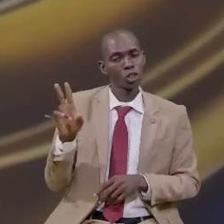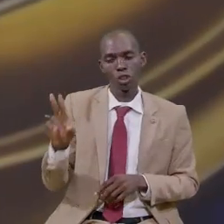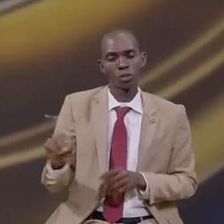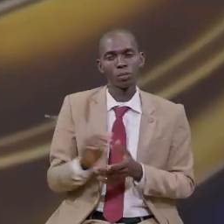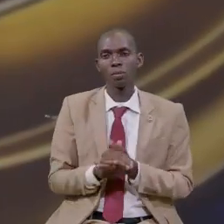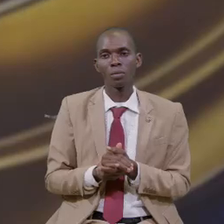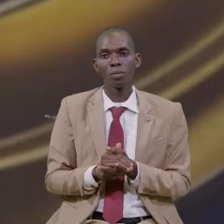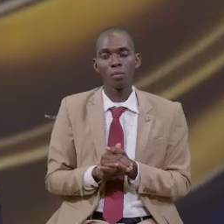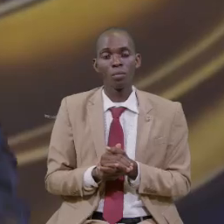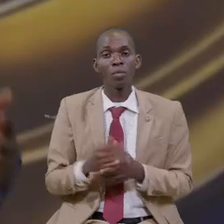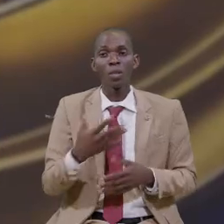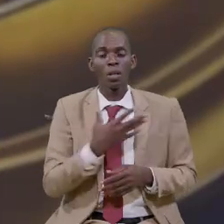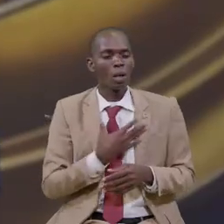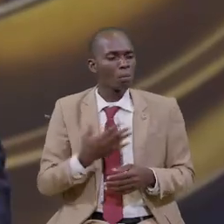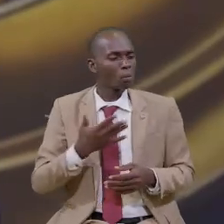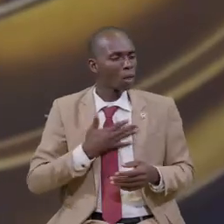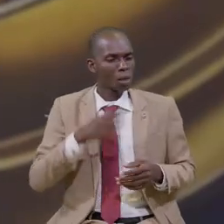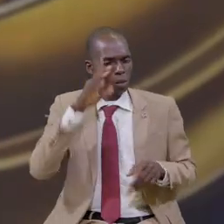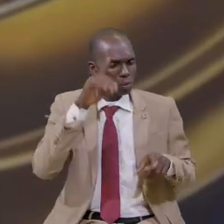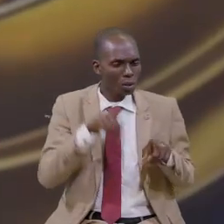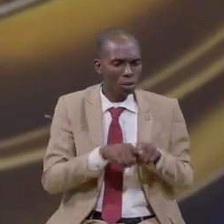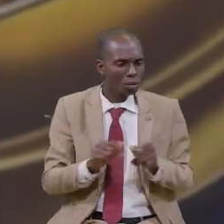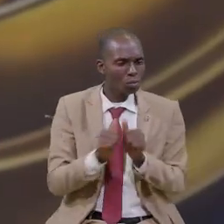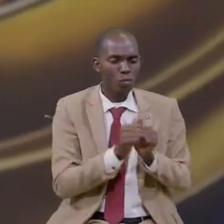in progress there, you say,